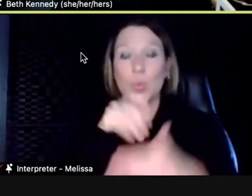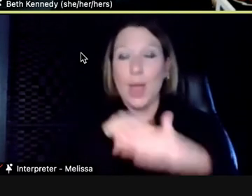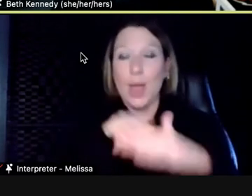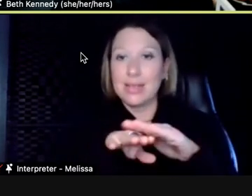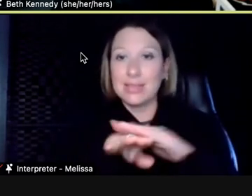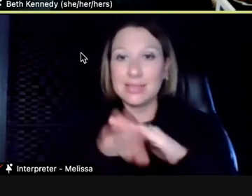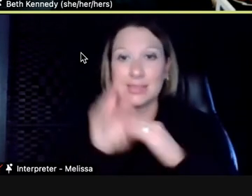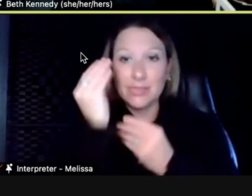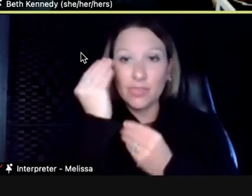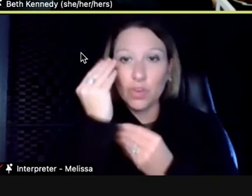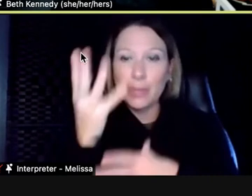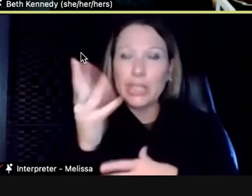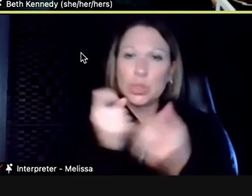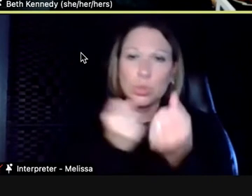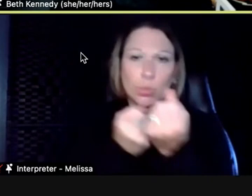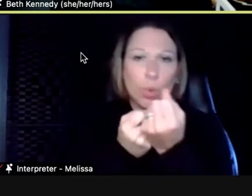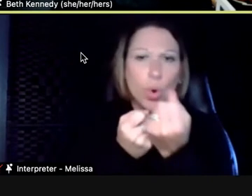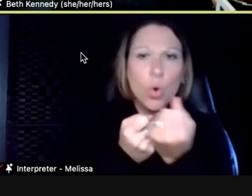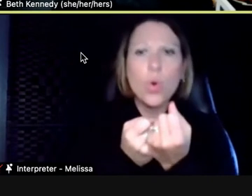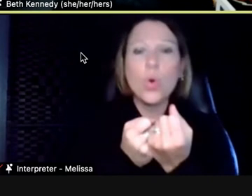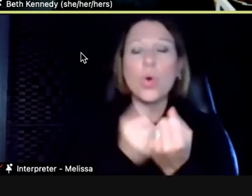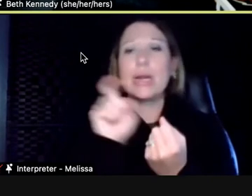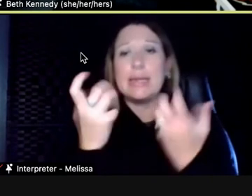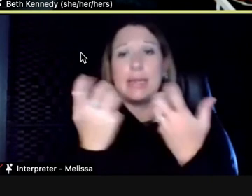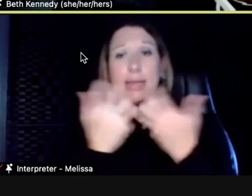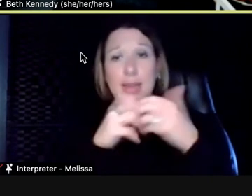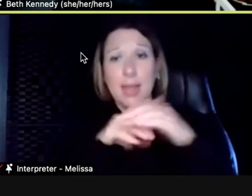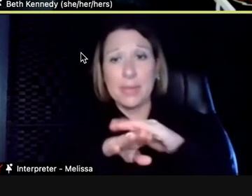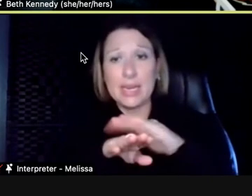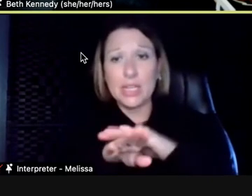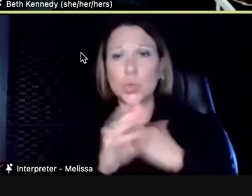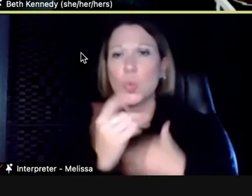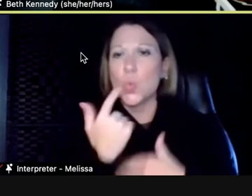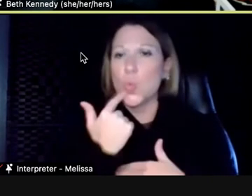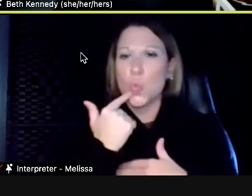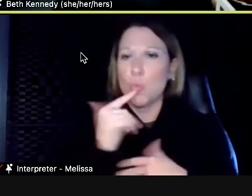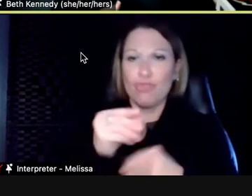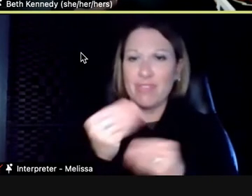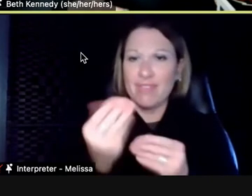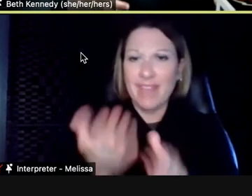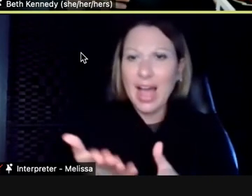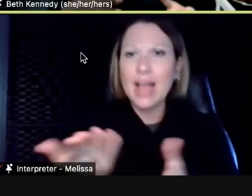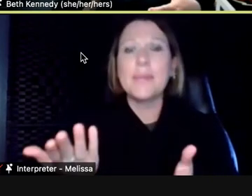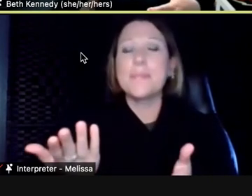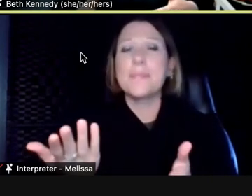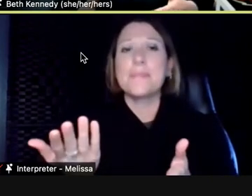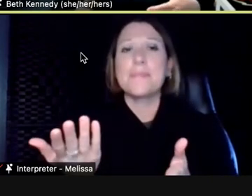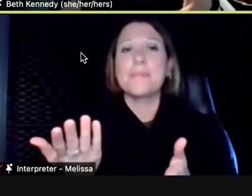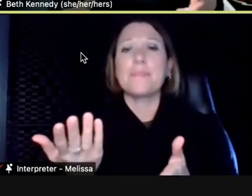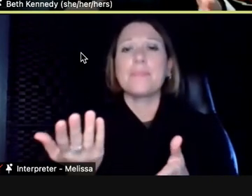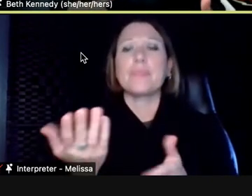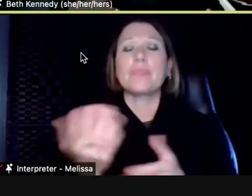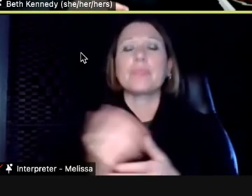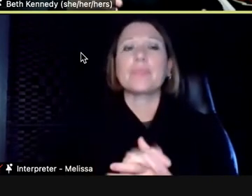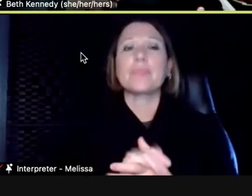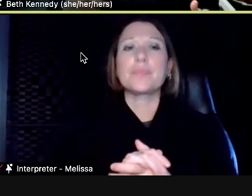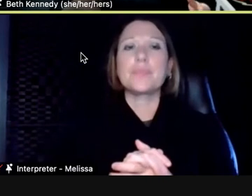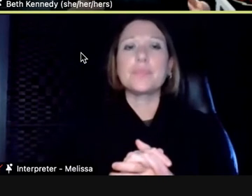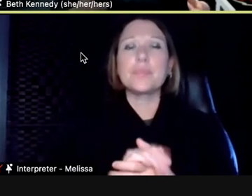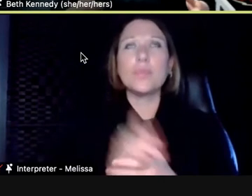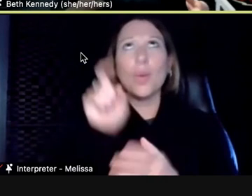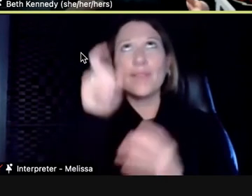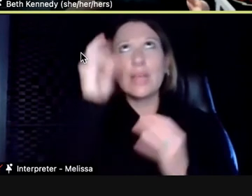They need some support. They need some accommodations. Who's going to provide that? And, let's think